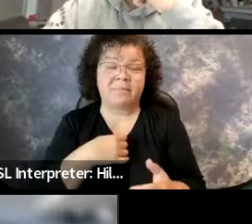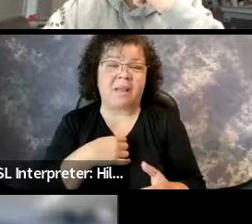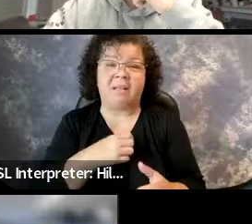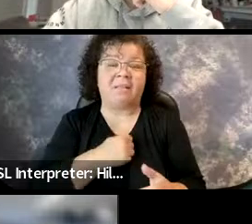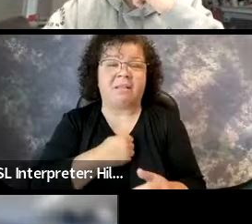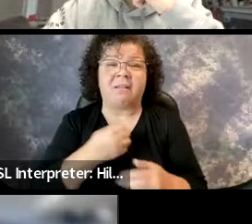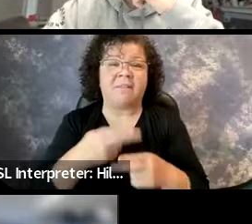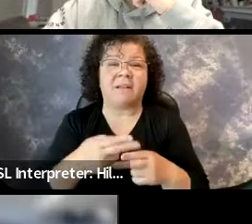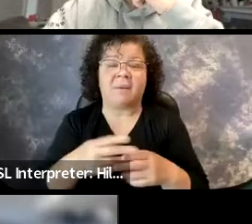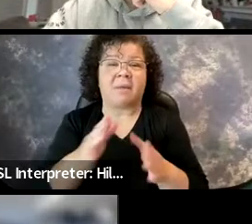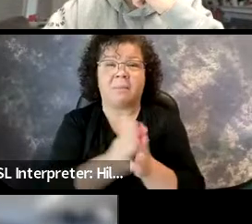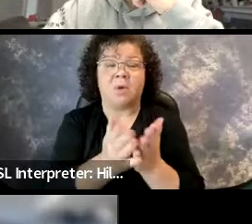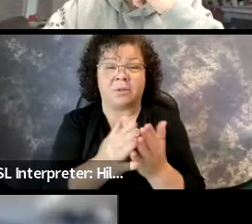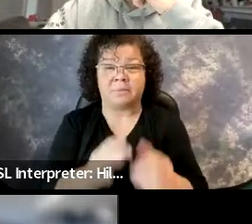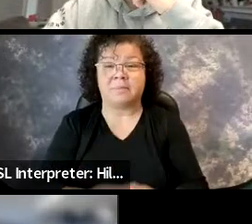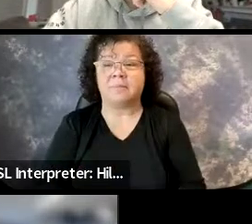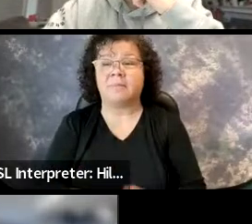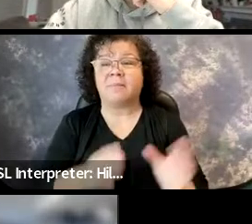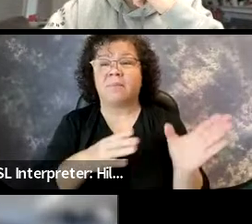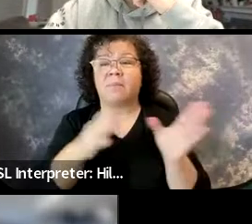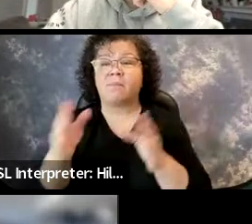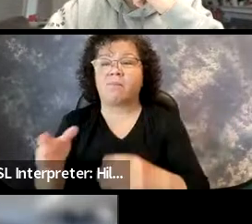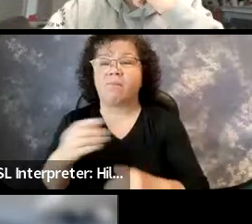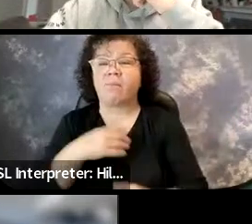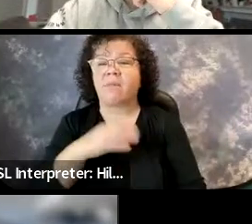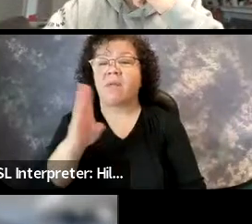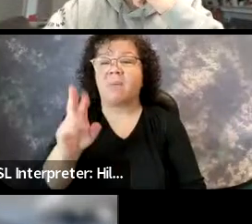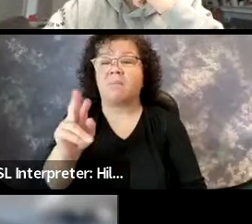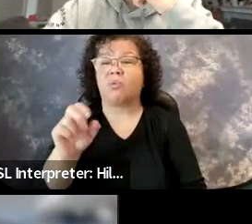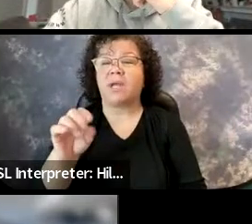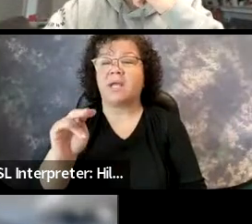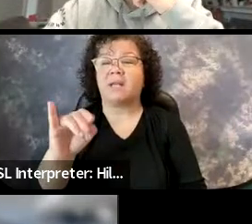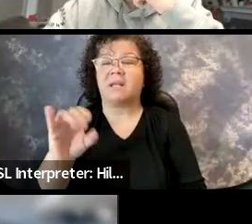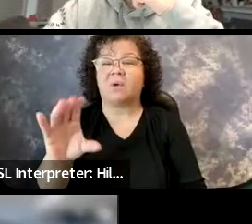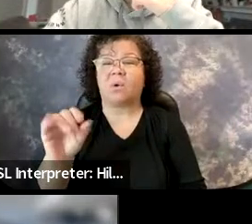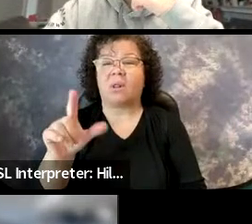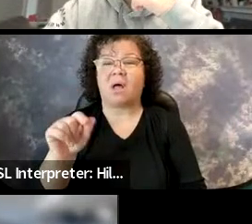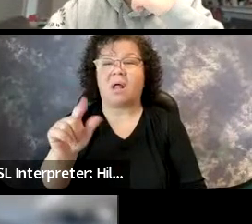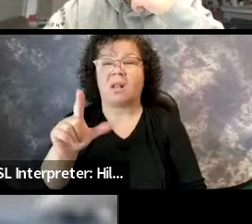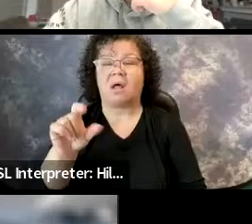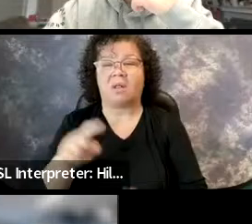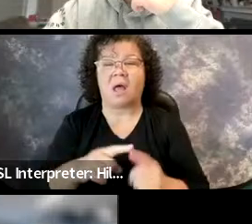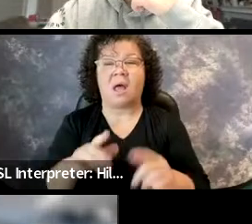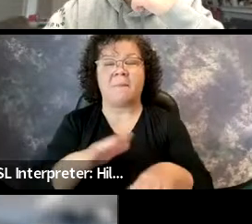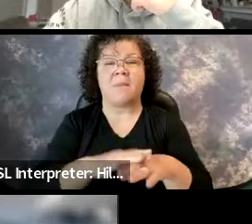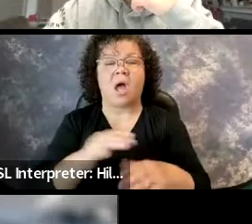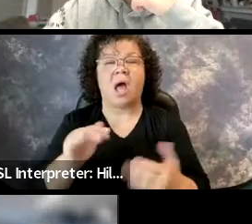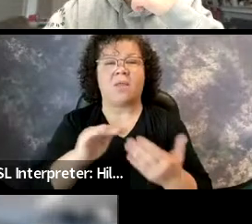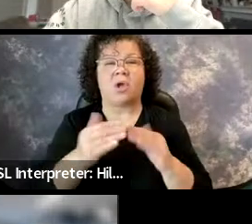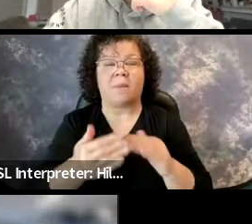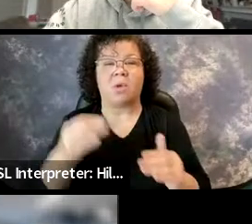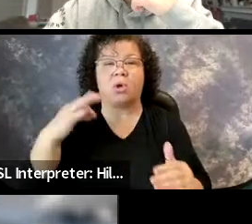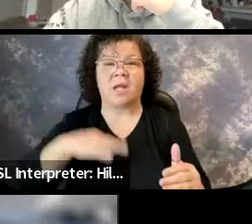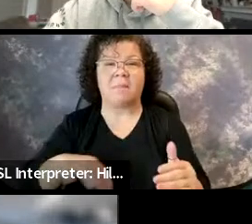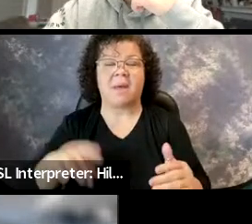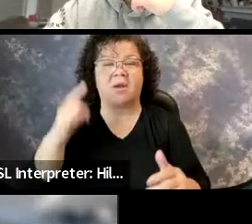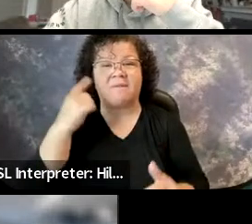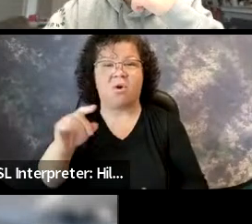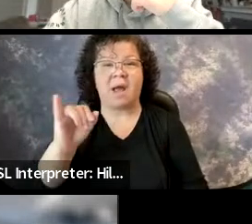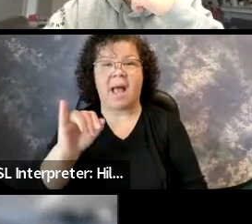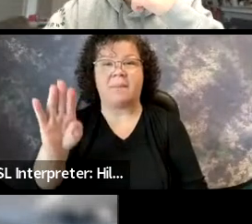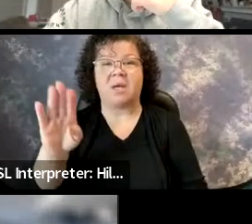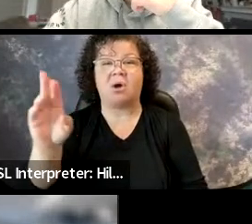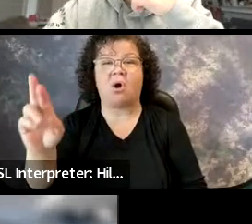recommended that. My name is Brady Galello. My pronouns are she, hers, and I'm on the community benefits team for IBR.